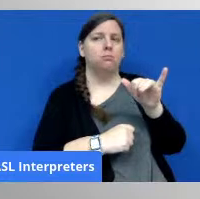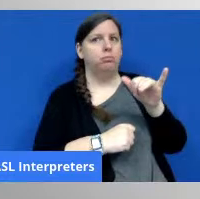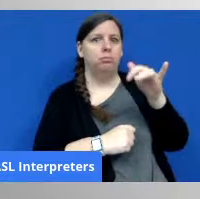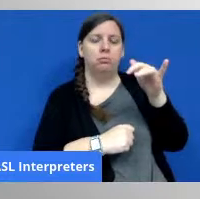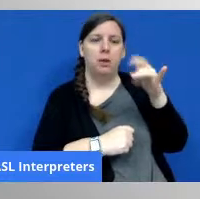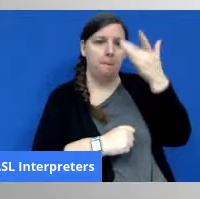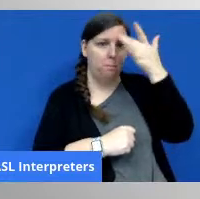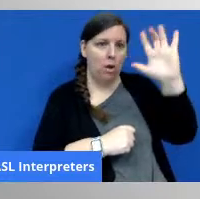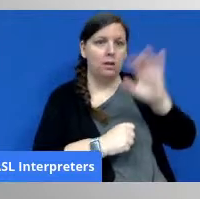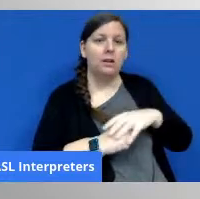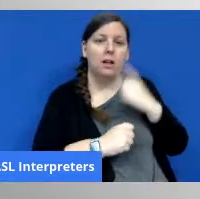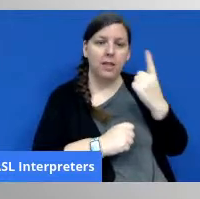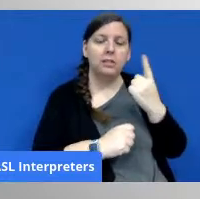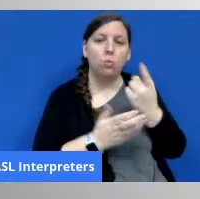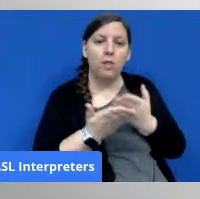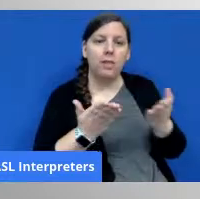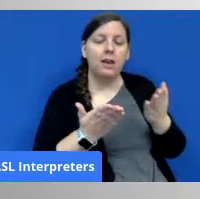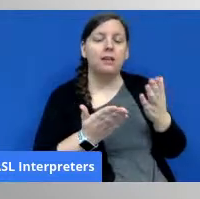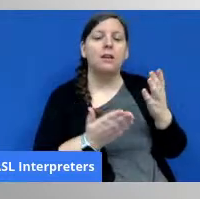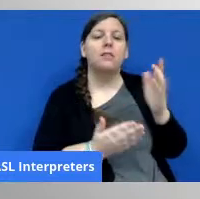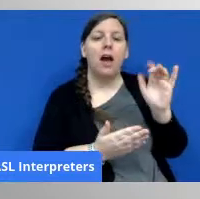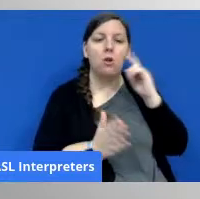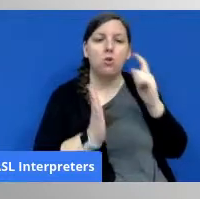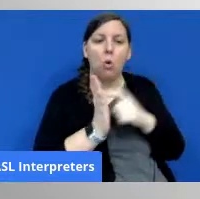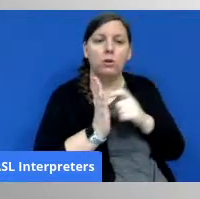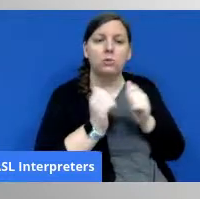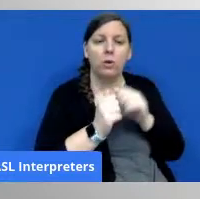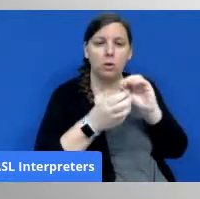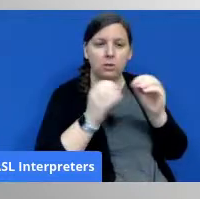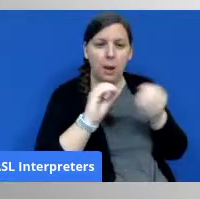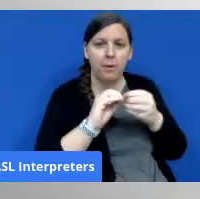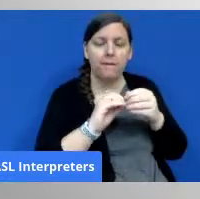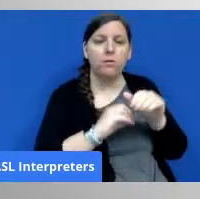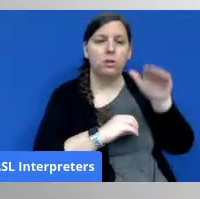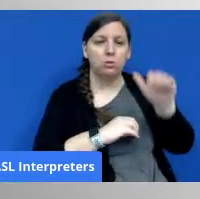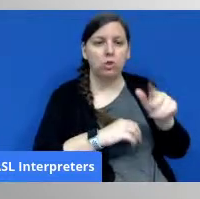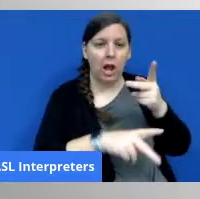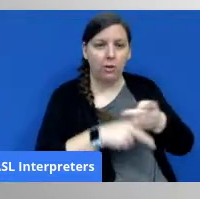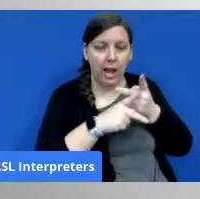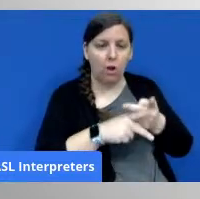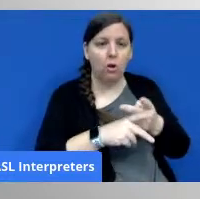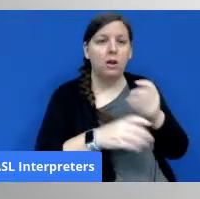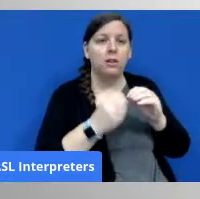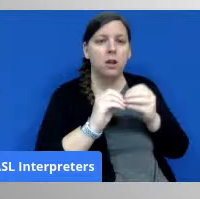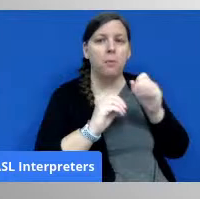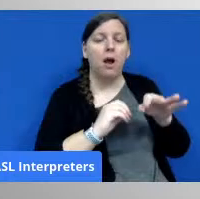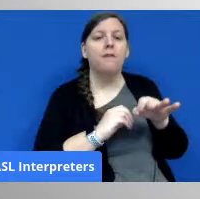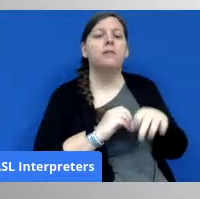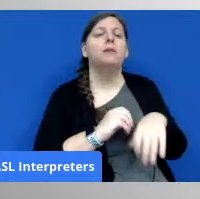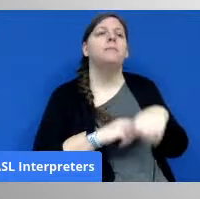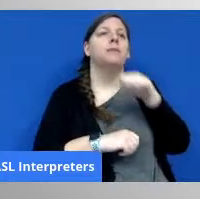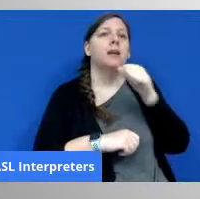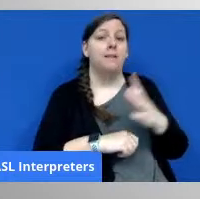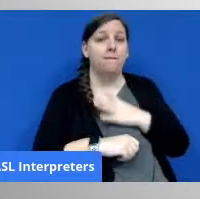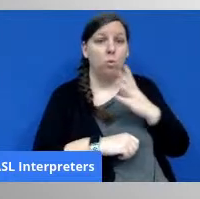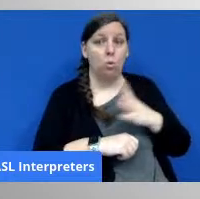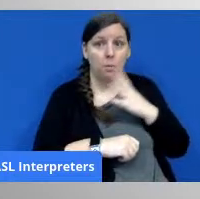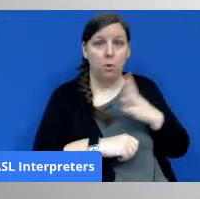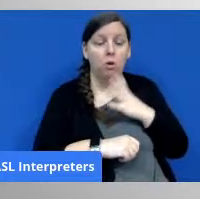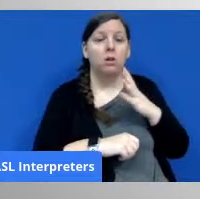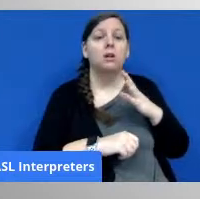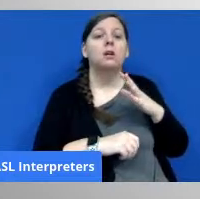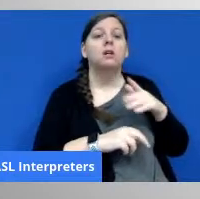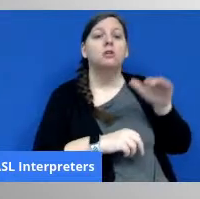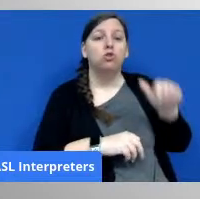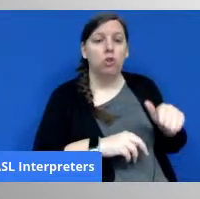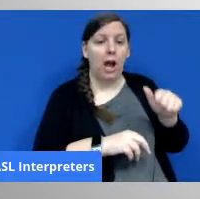in those numbers, that when we were looking at childcare, the number of informal family-based childcare that's going on during